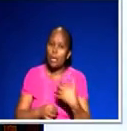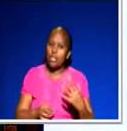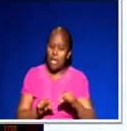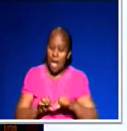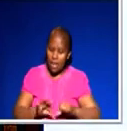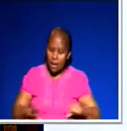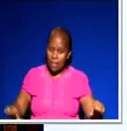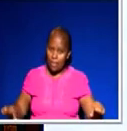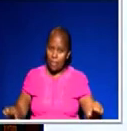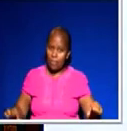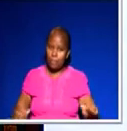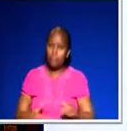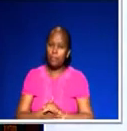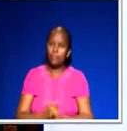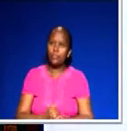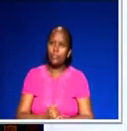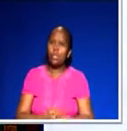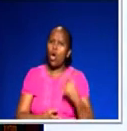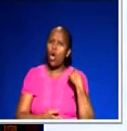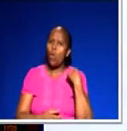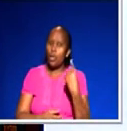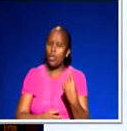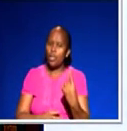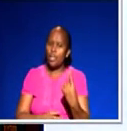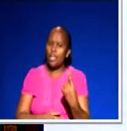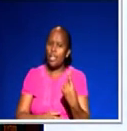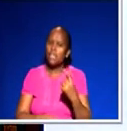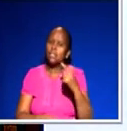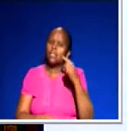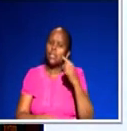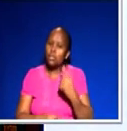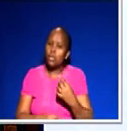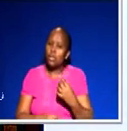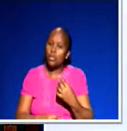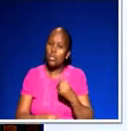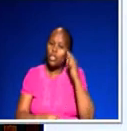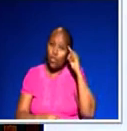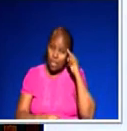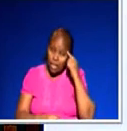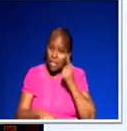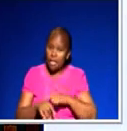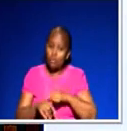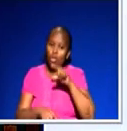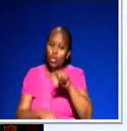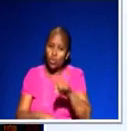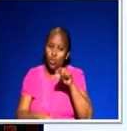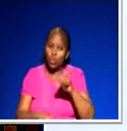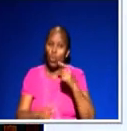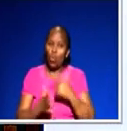length. One of the things that determines the choice of an instrument